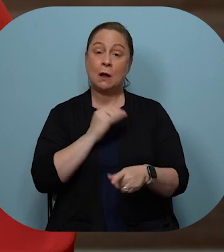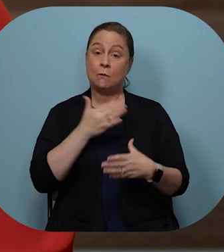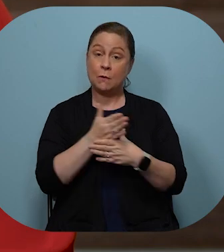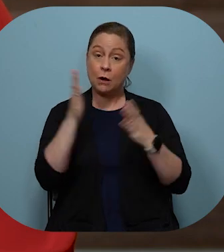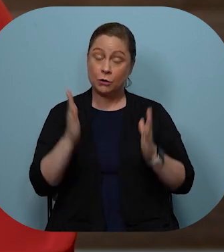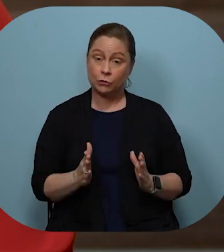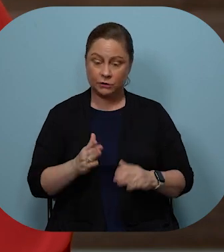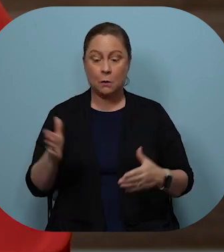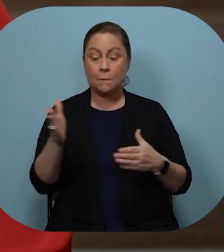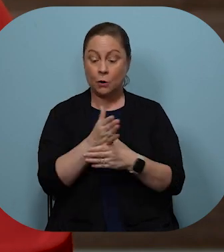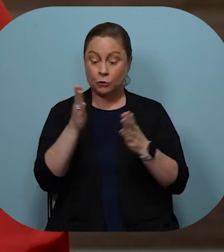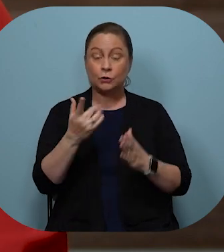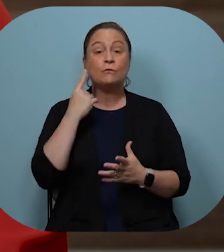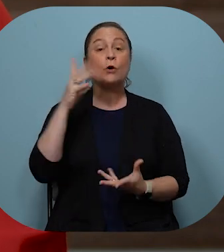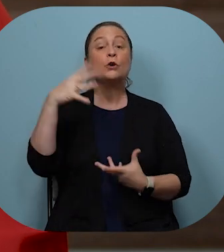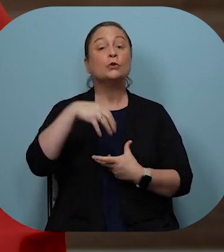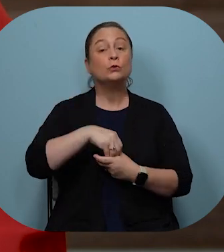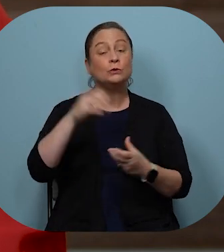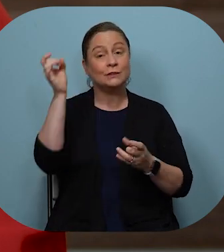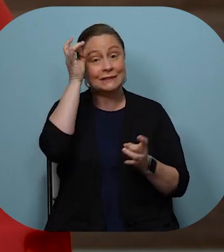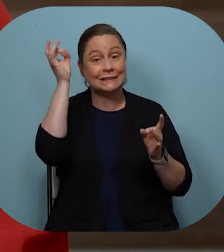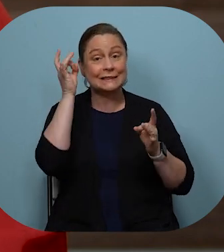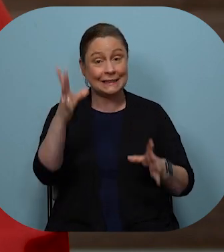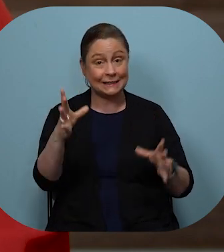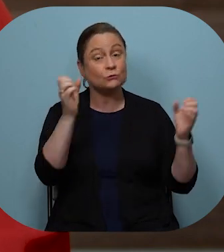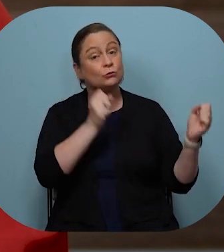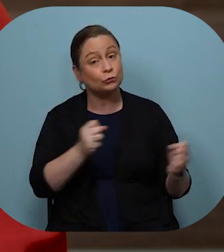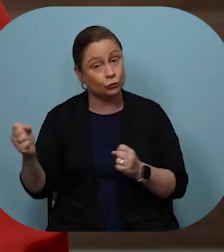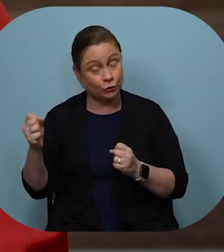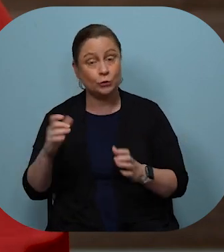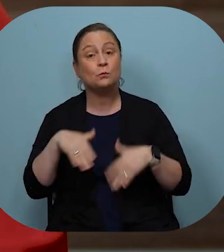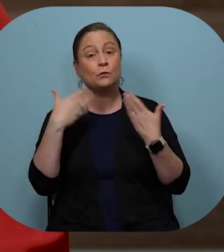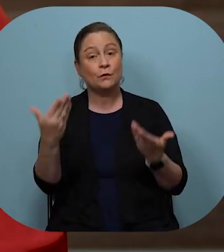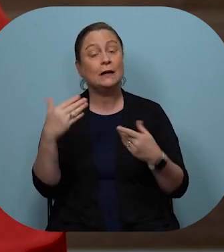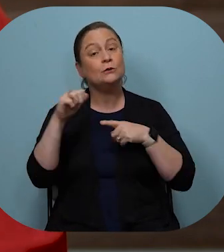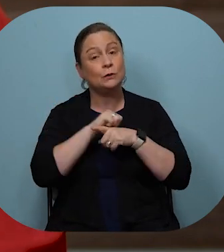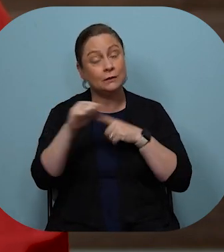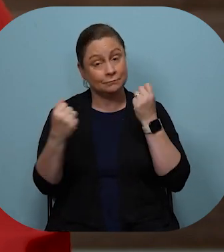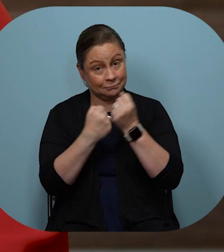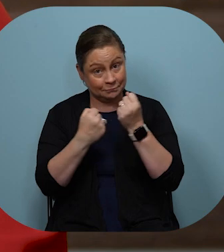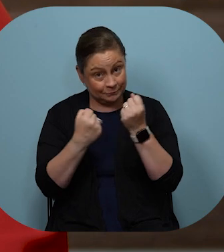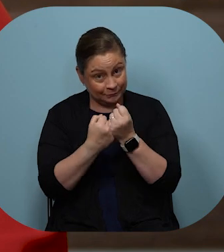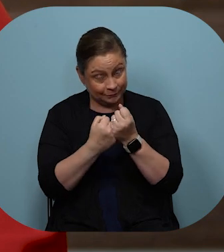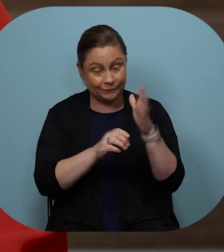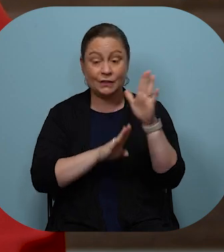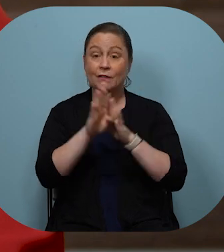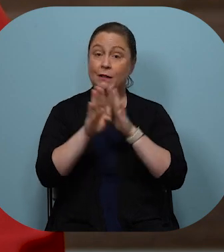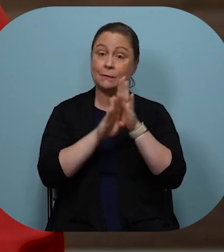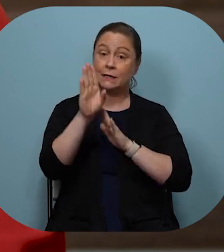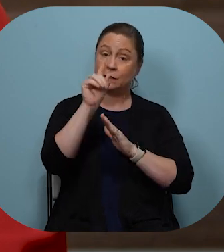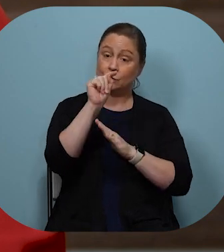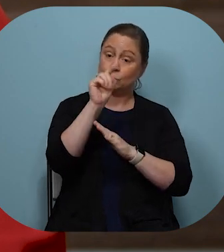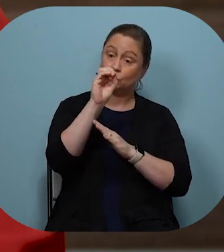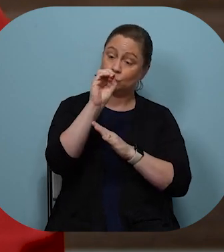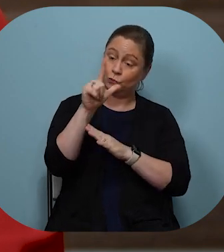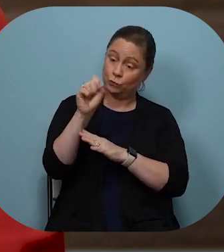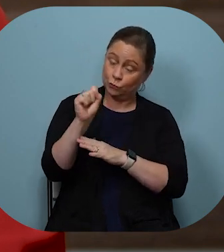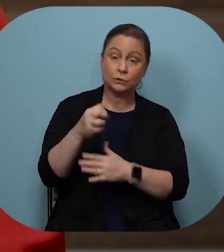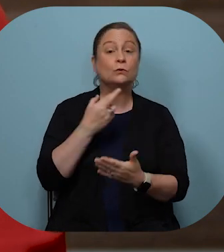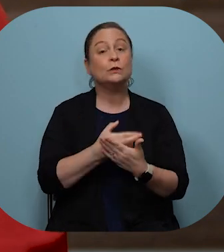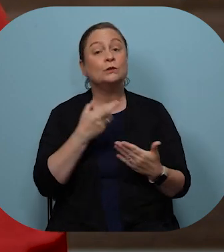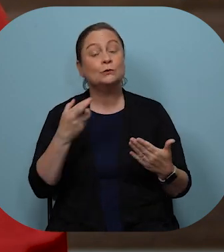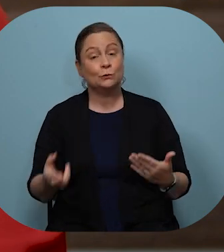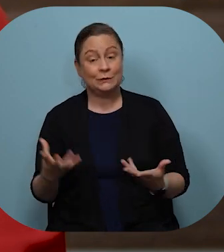at the Partnership for Inclusive Disaster Strategies for providing training and support and developing the tools and